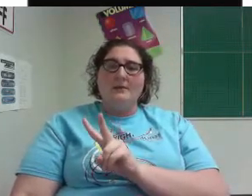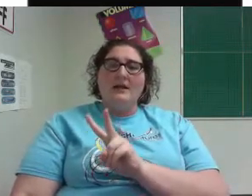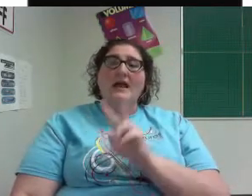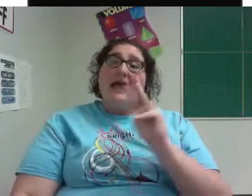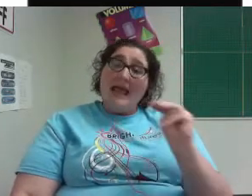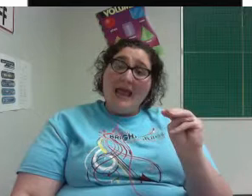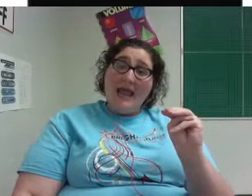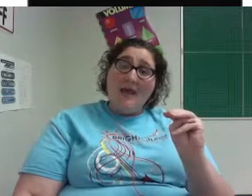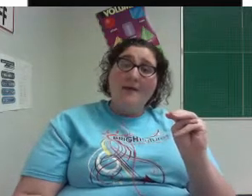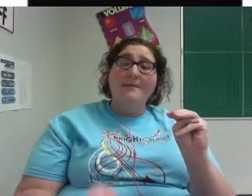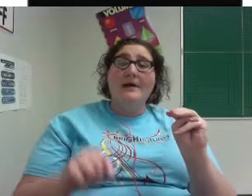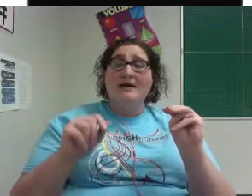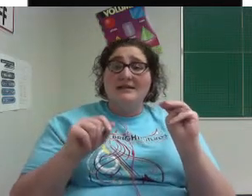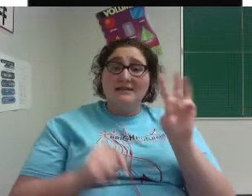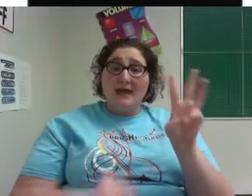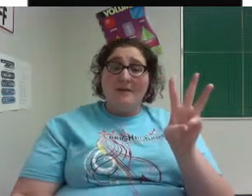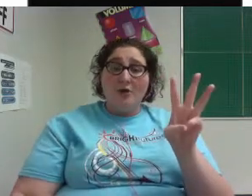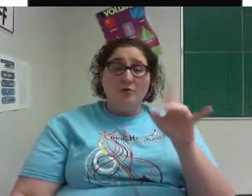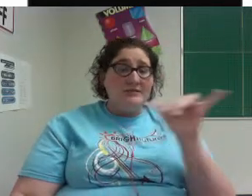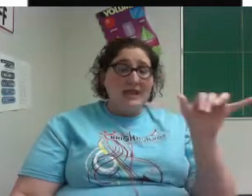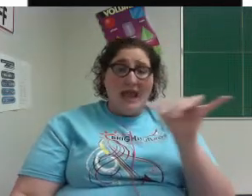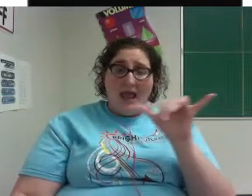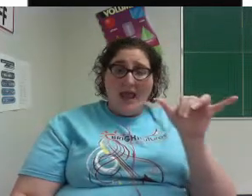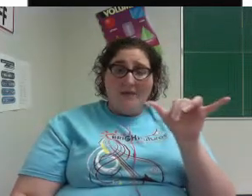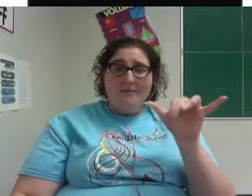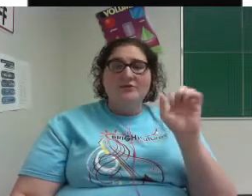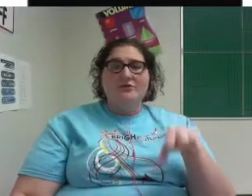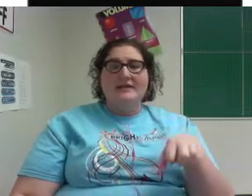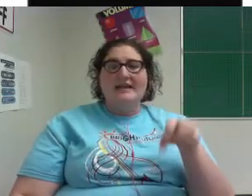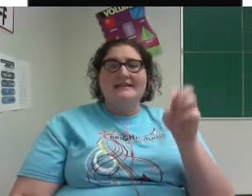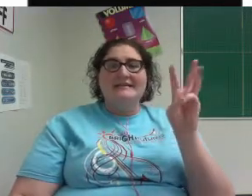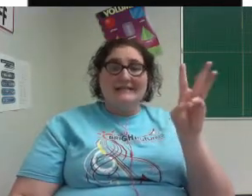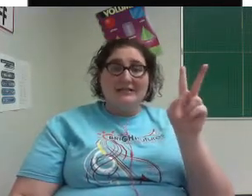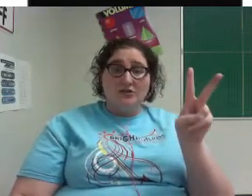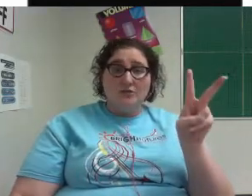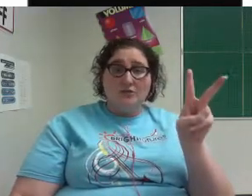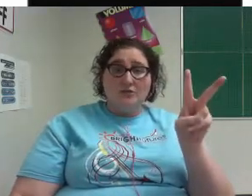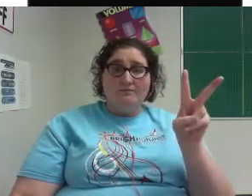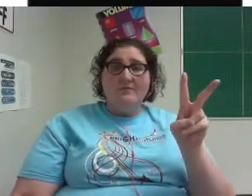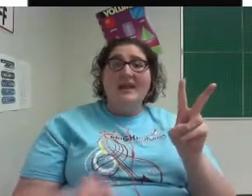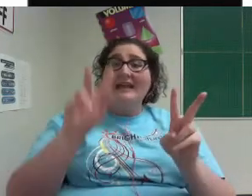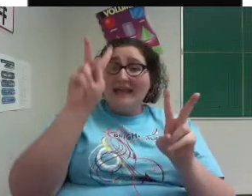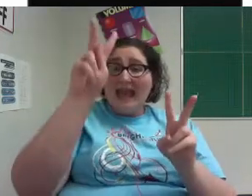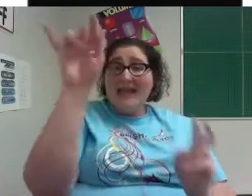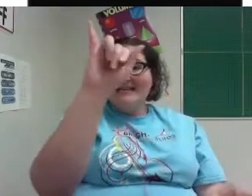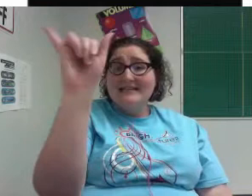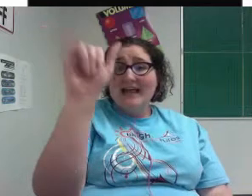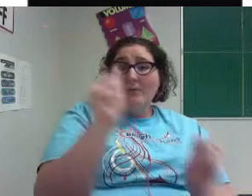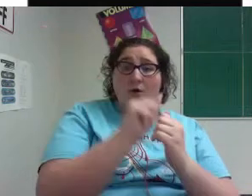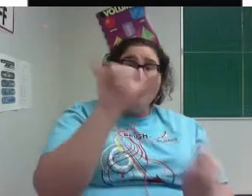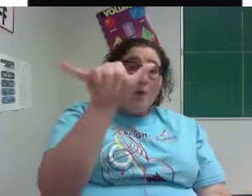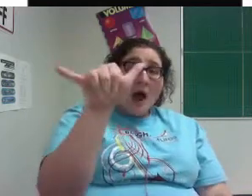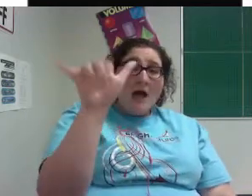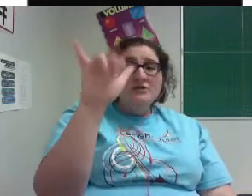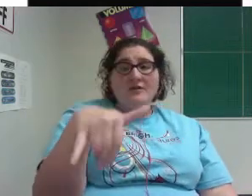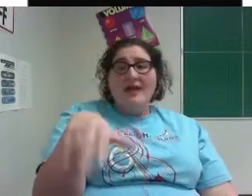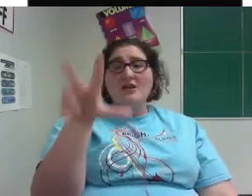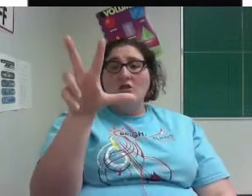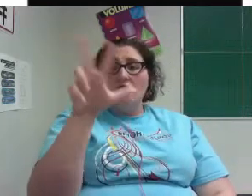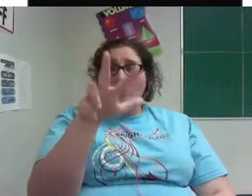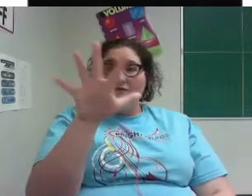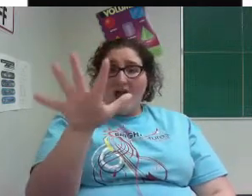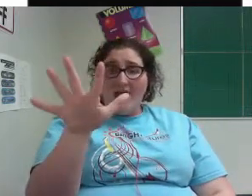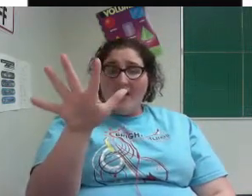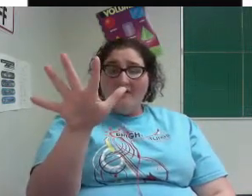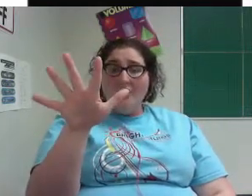MKV, that M is congruent to W, so this is 62. K is congruent to W or Y, so I